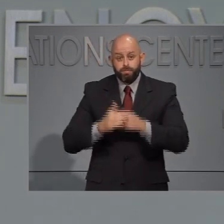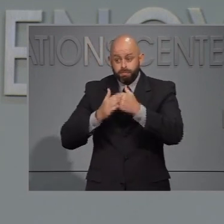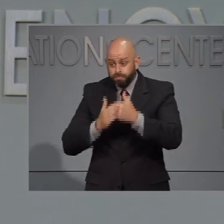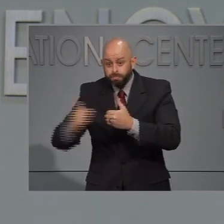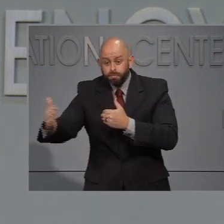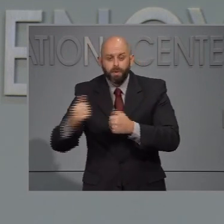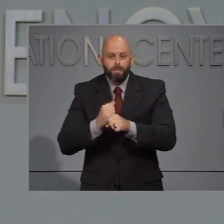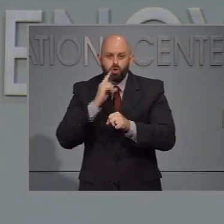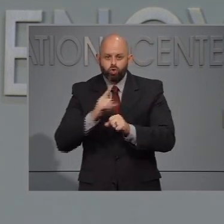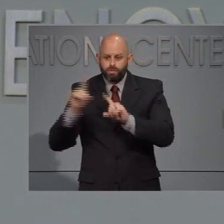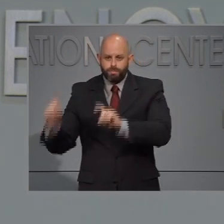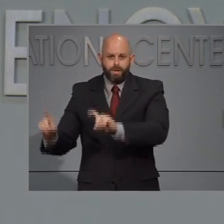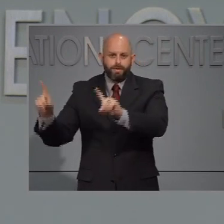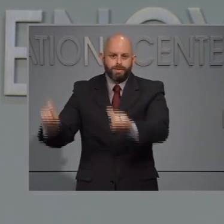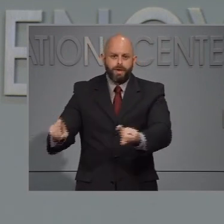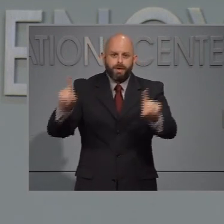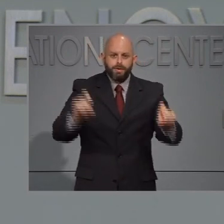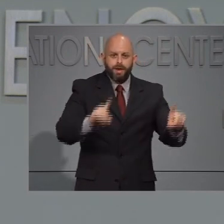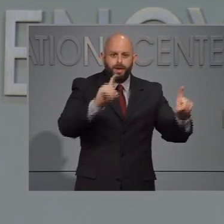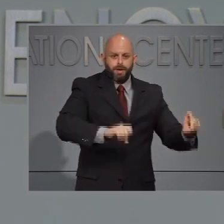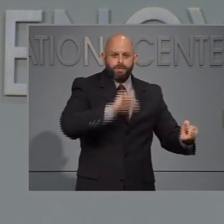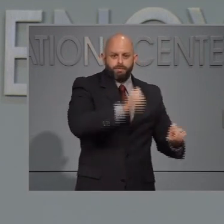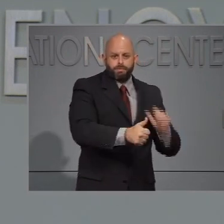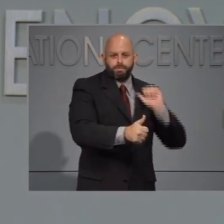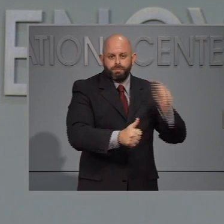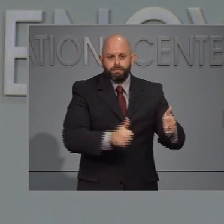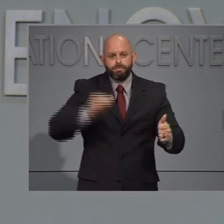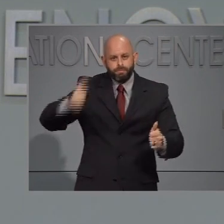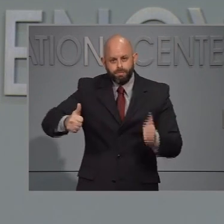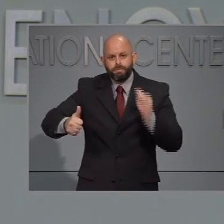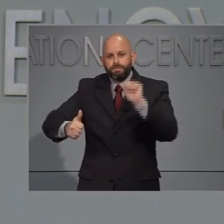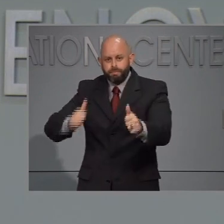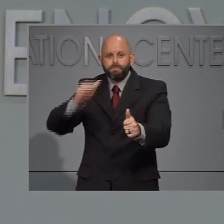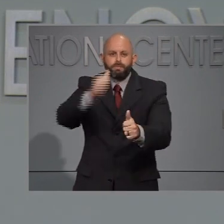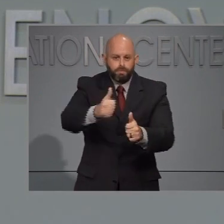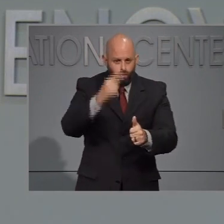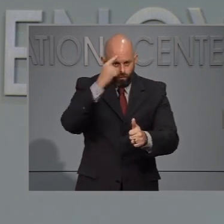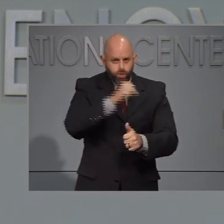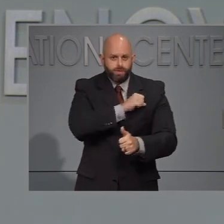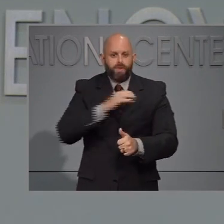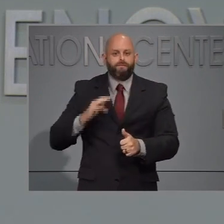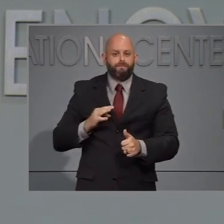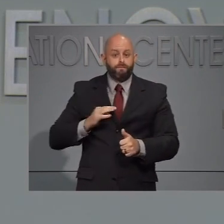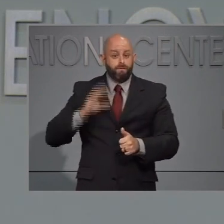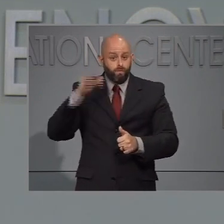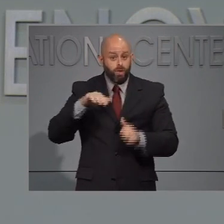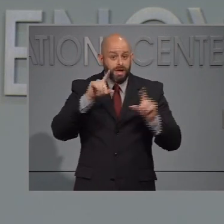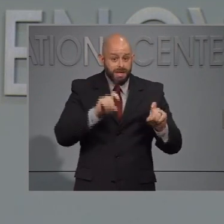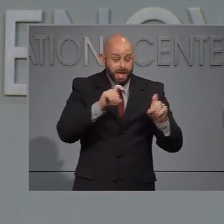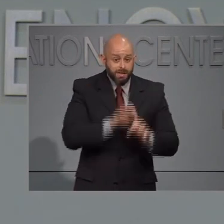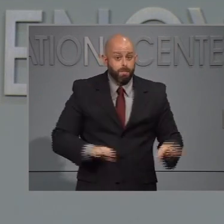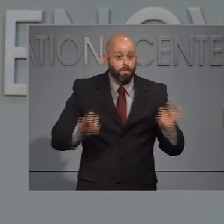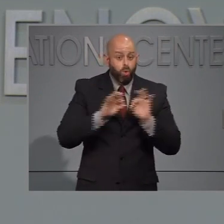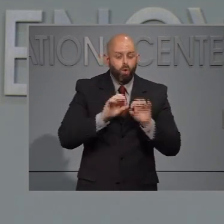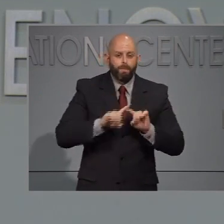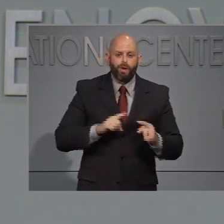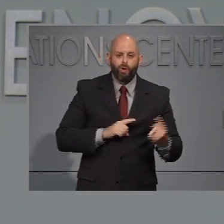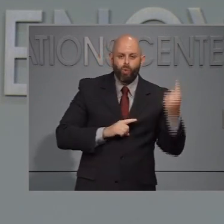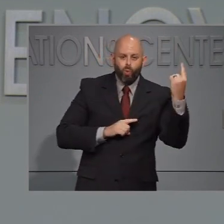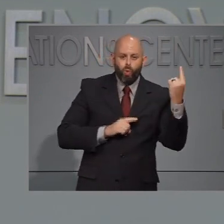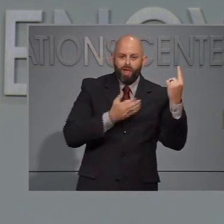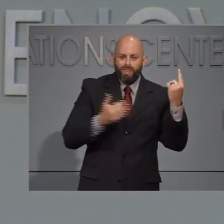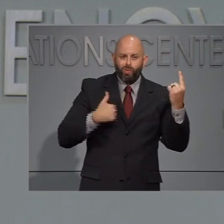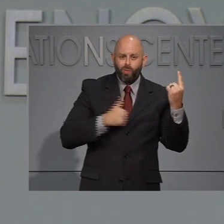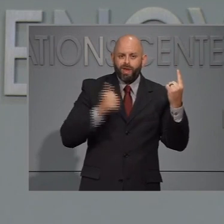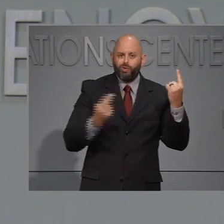ongoing testing in place for staff. And I think testing is important, but remember, only one tool in terms of our overall